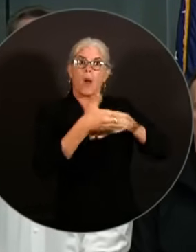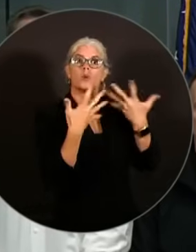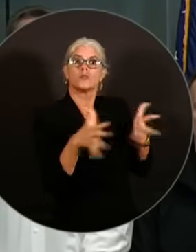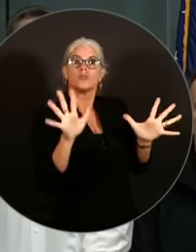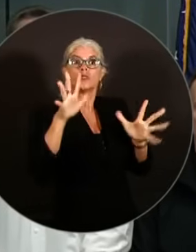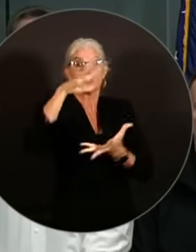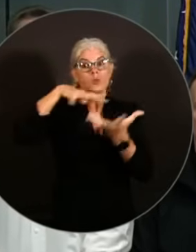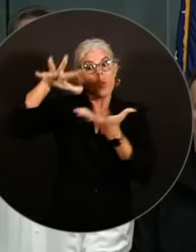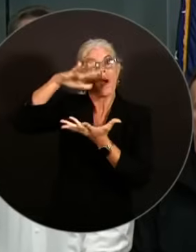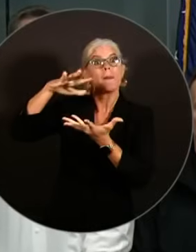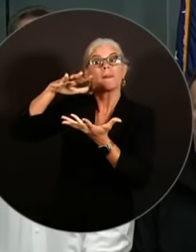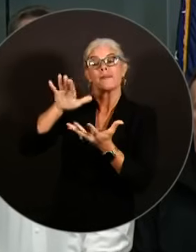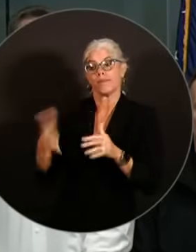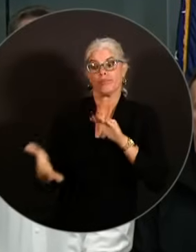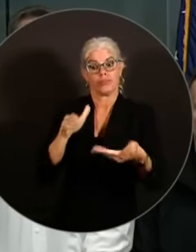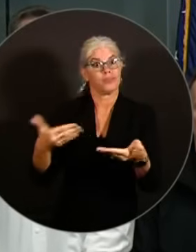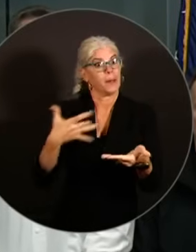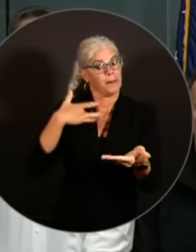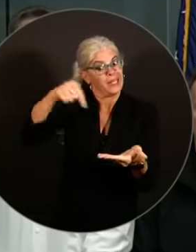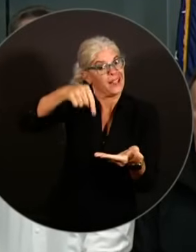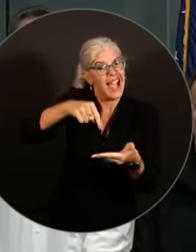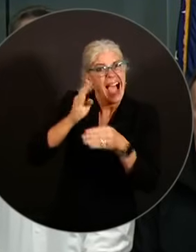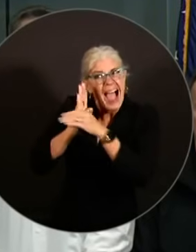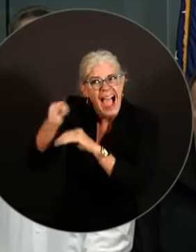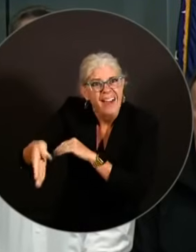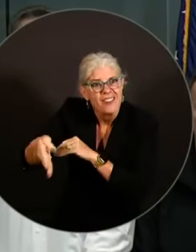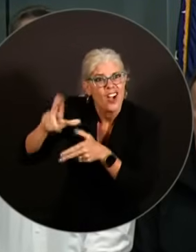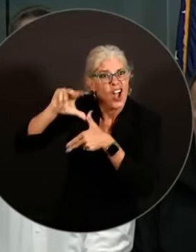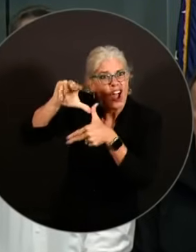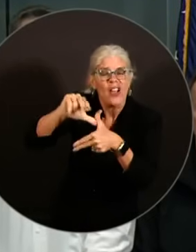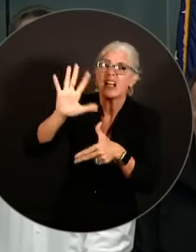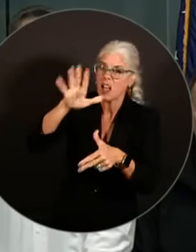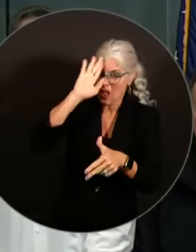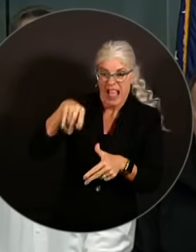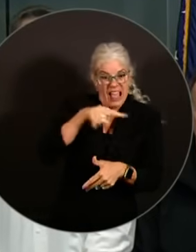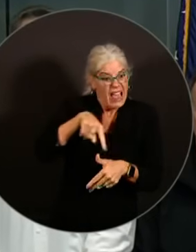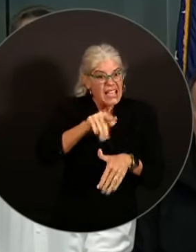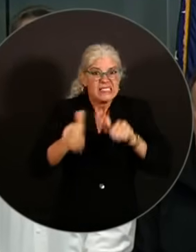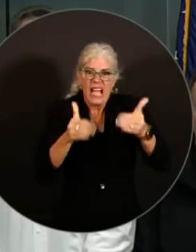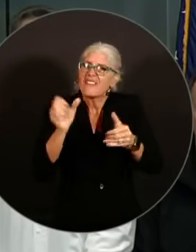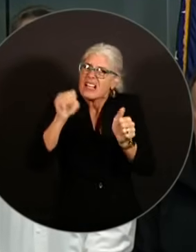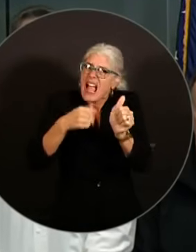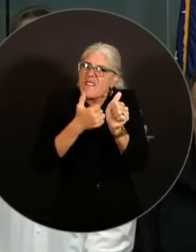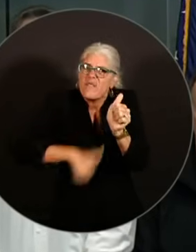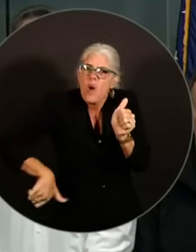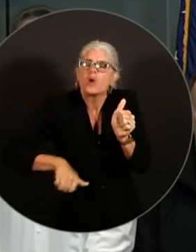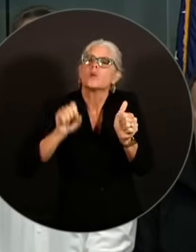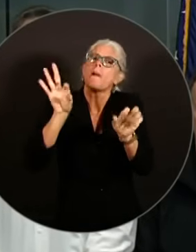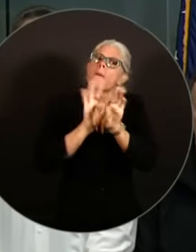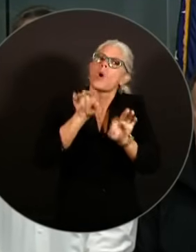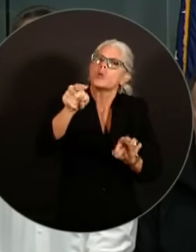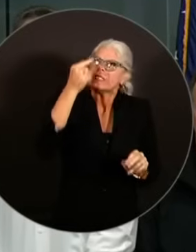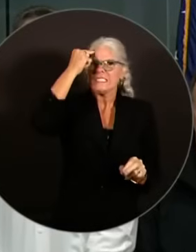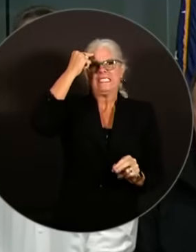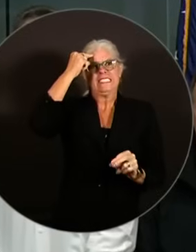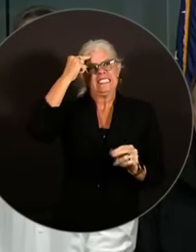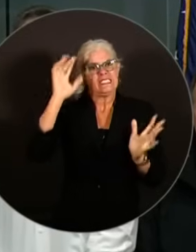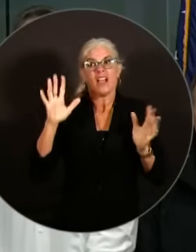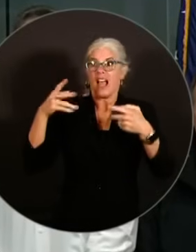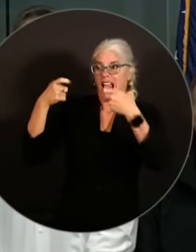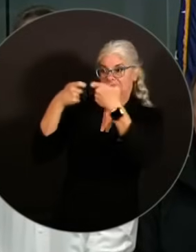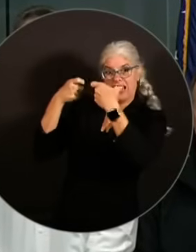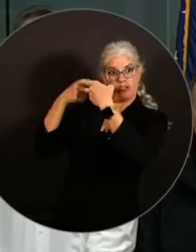every storm, and a lot of these fatalities are avoidable. So please be cautious of downed power lines. Don't touch